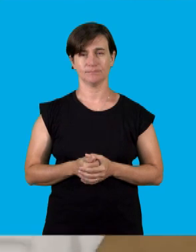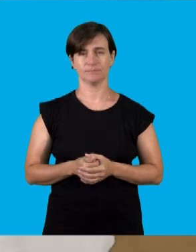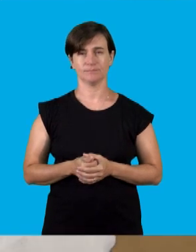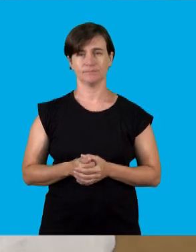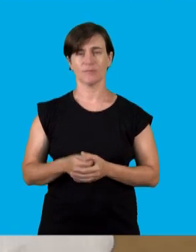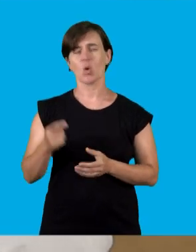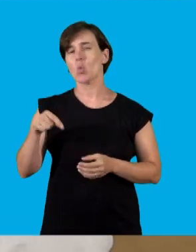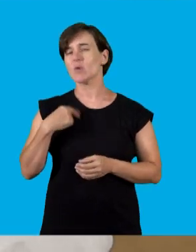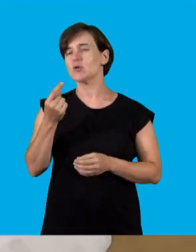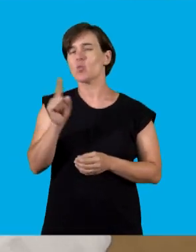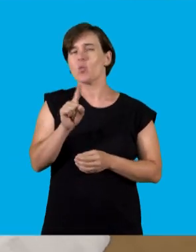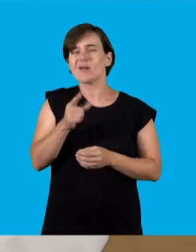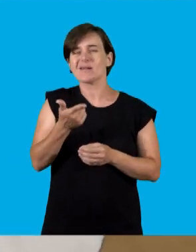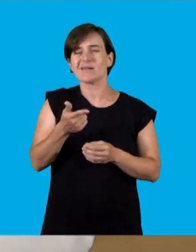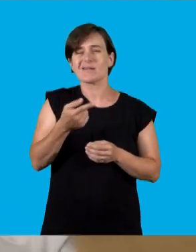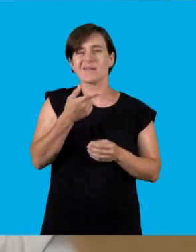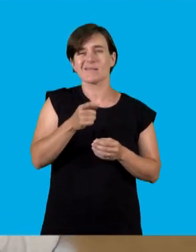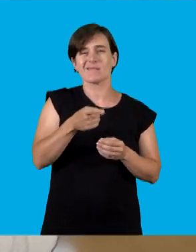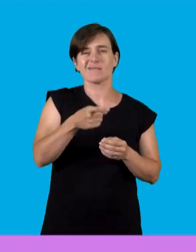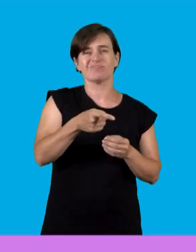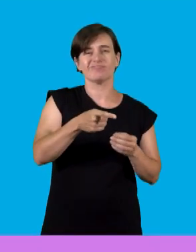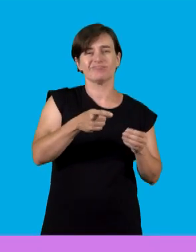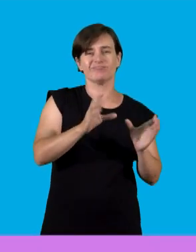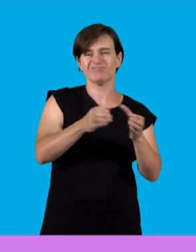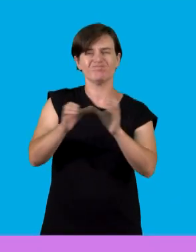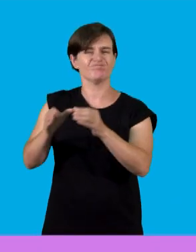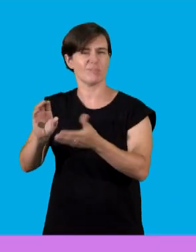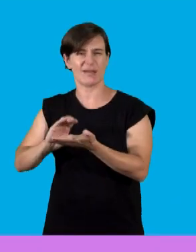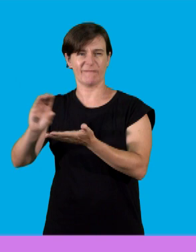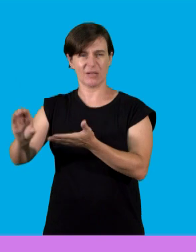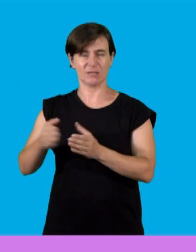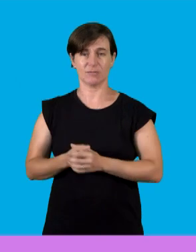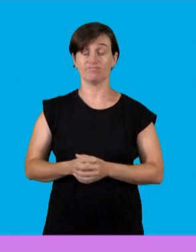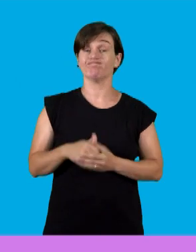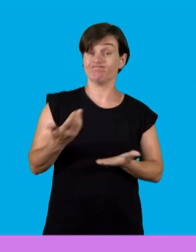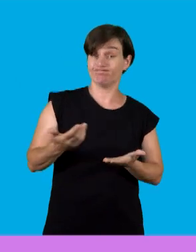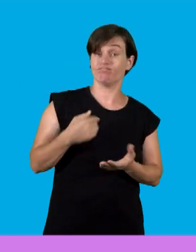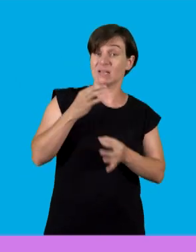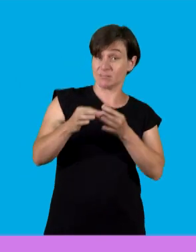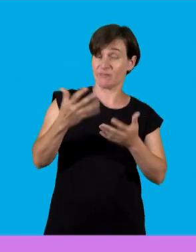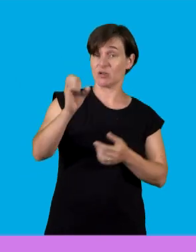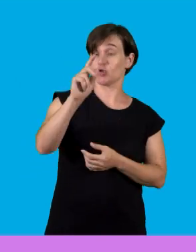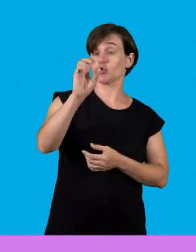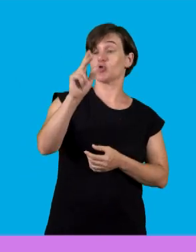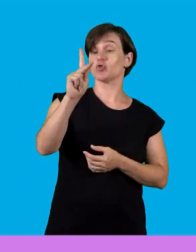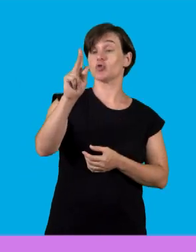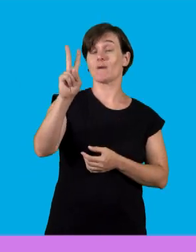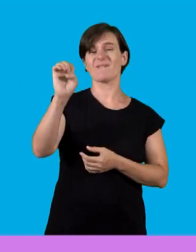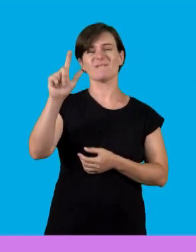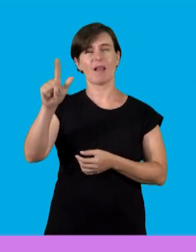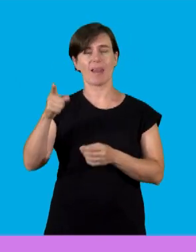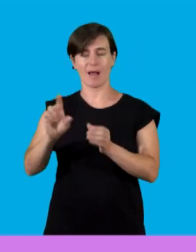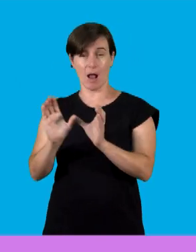we're going to be working with in today's lesson. So first of all, I listed here stokvel. So that is clubs